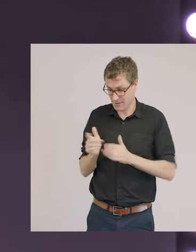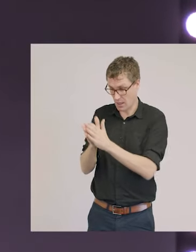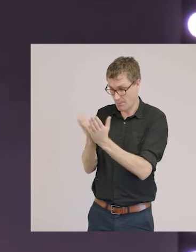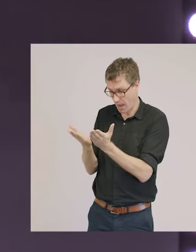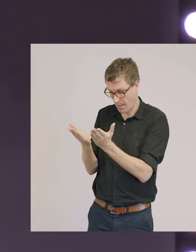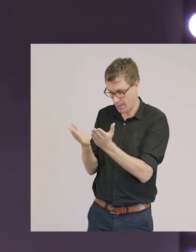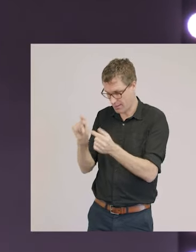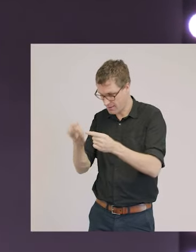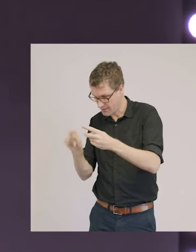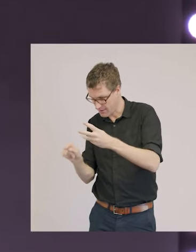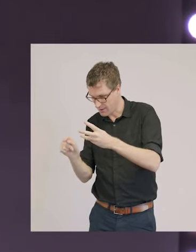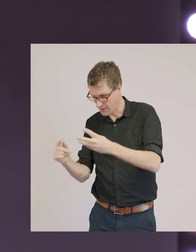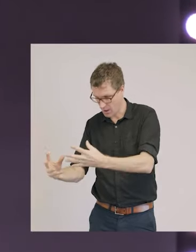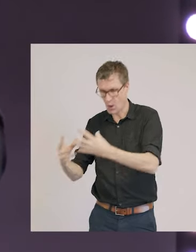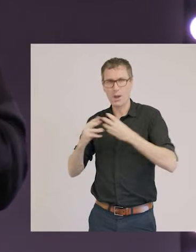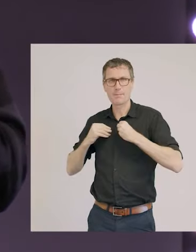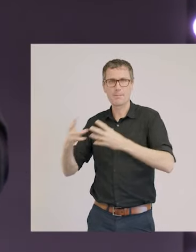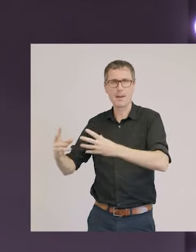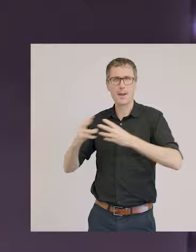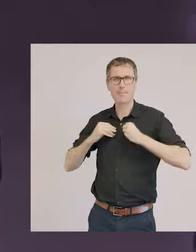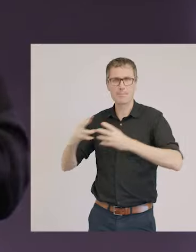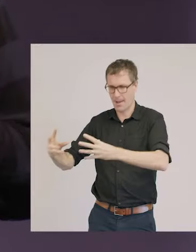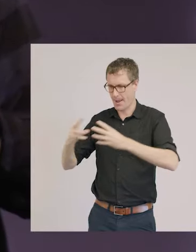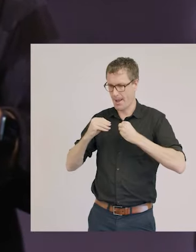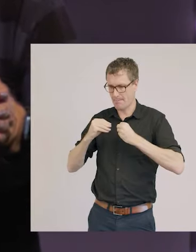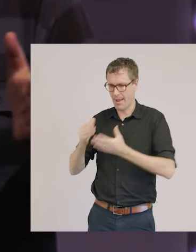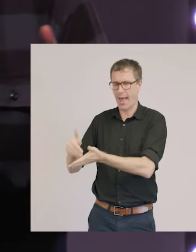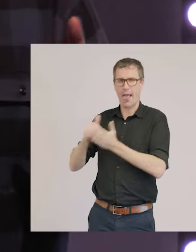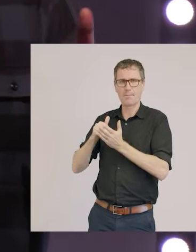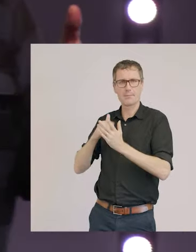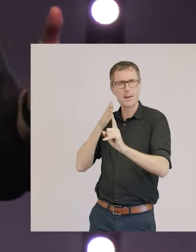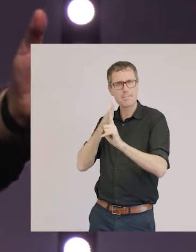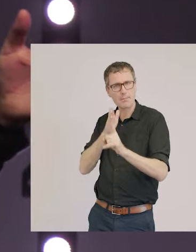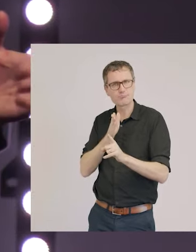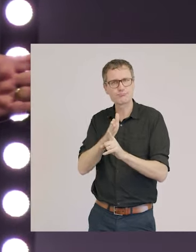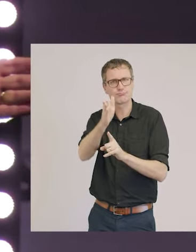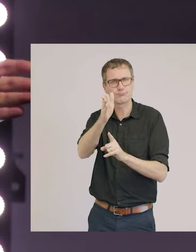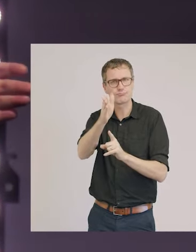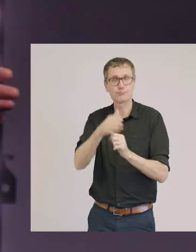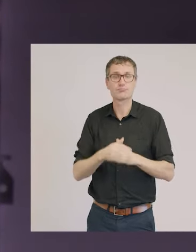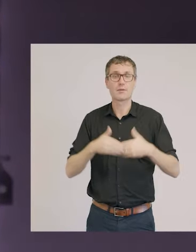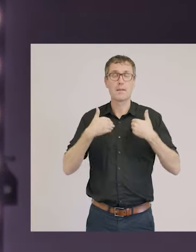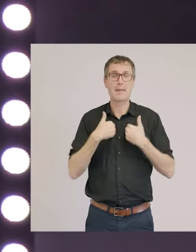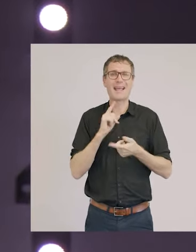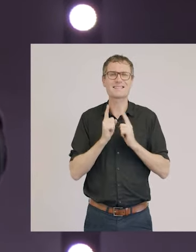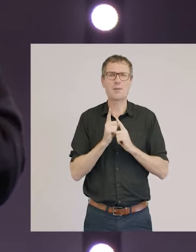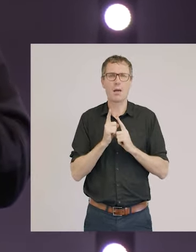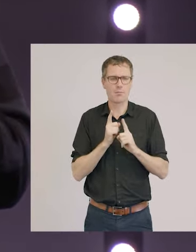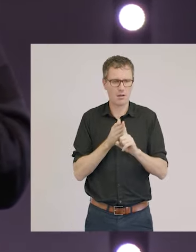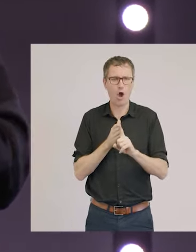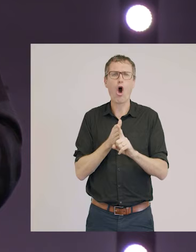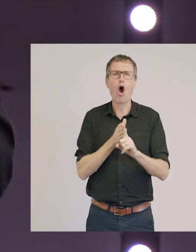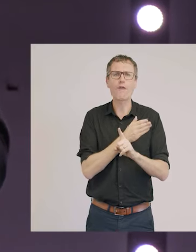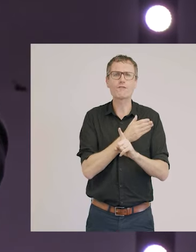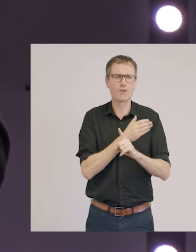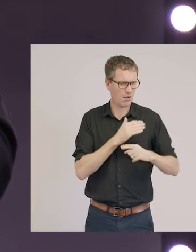get updated. Because every day your views go in the wrong direction a little bit. Mine do. And I